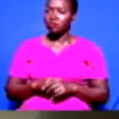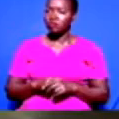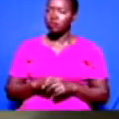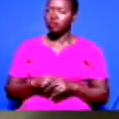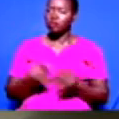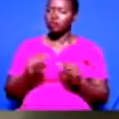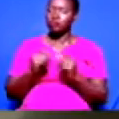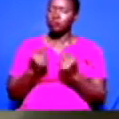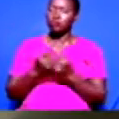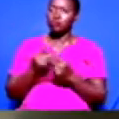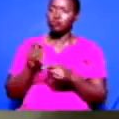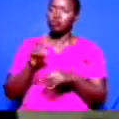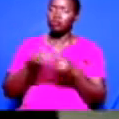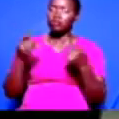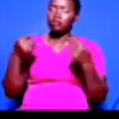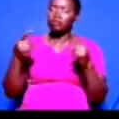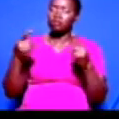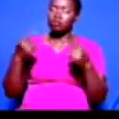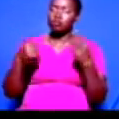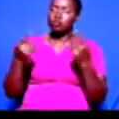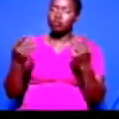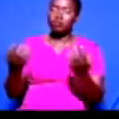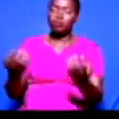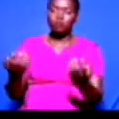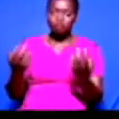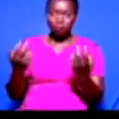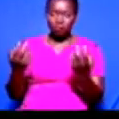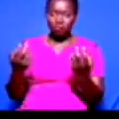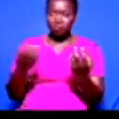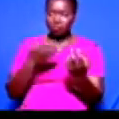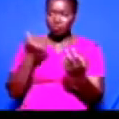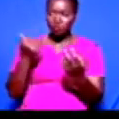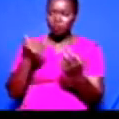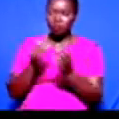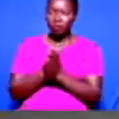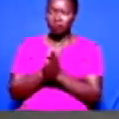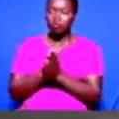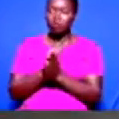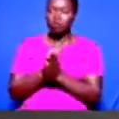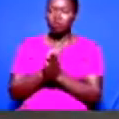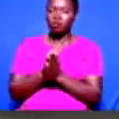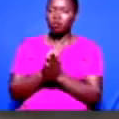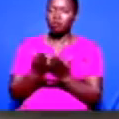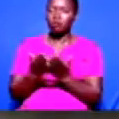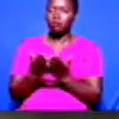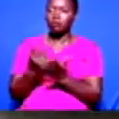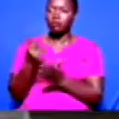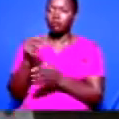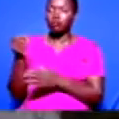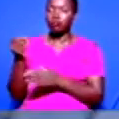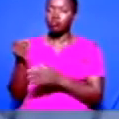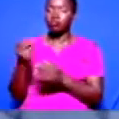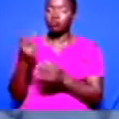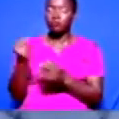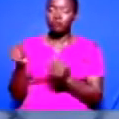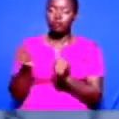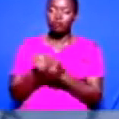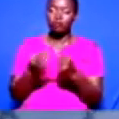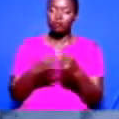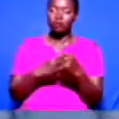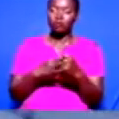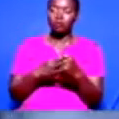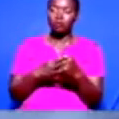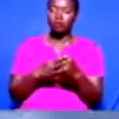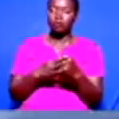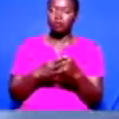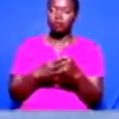early success by winning Audience Award for Best Speech at Hot Docs Forum in 2018 and co-production with